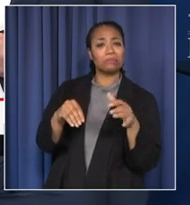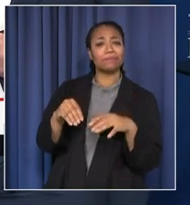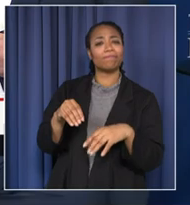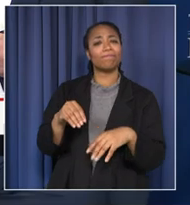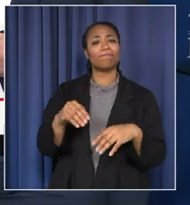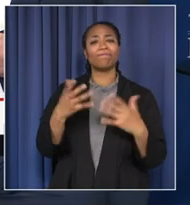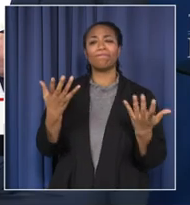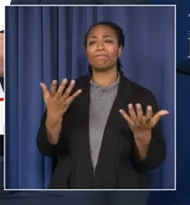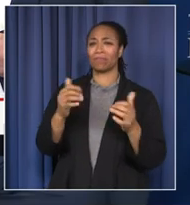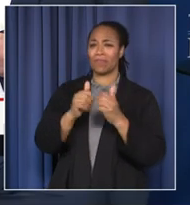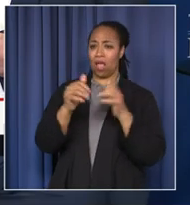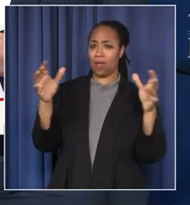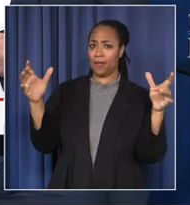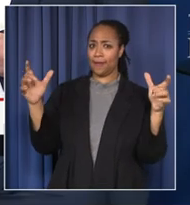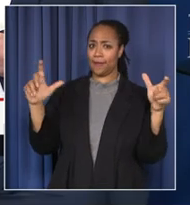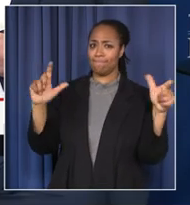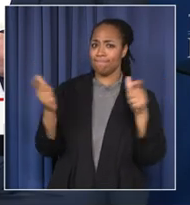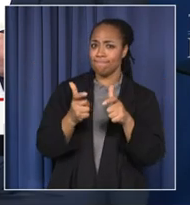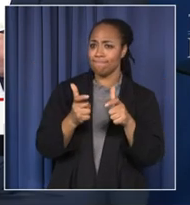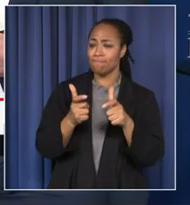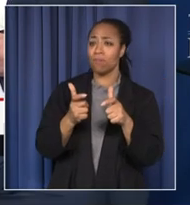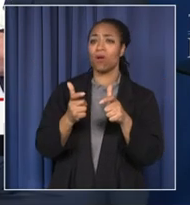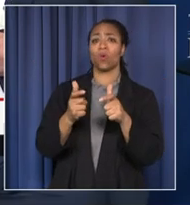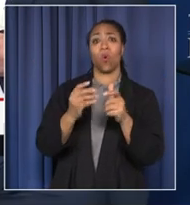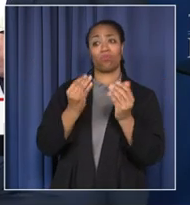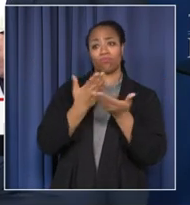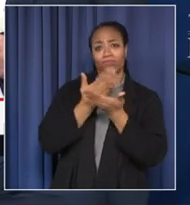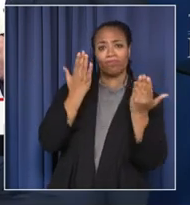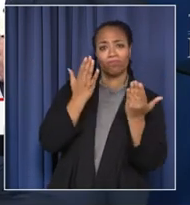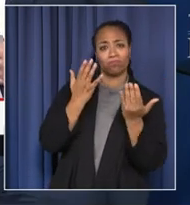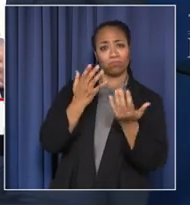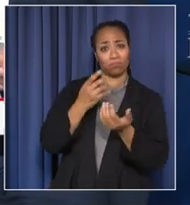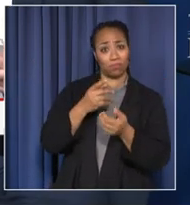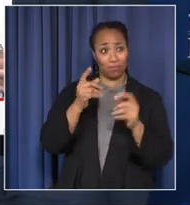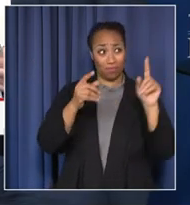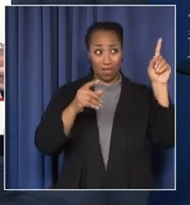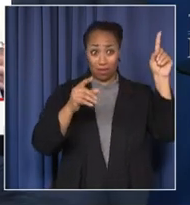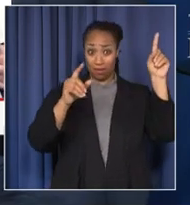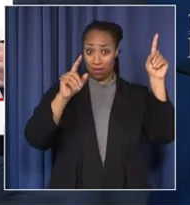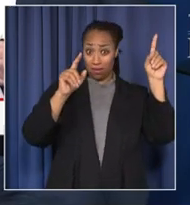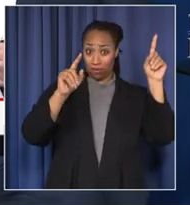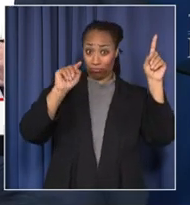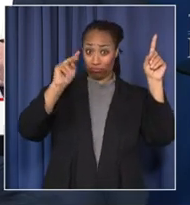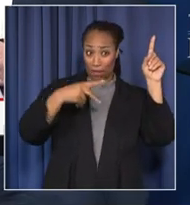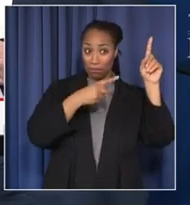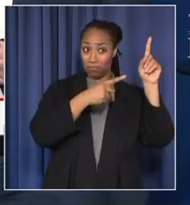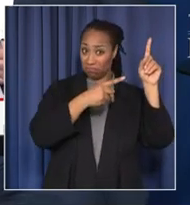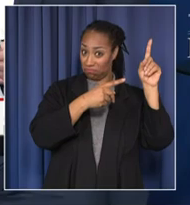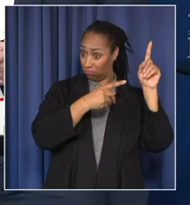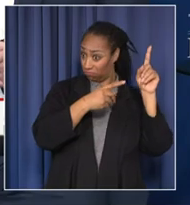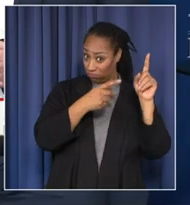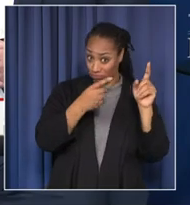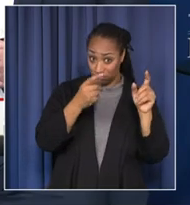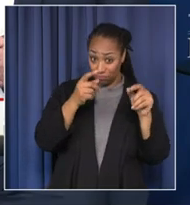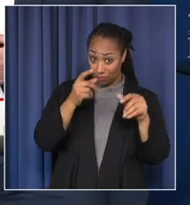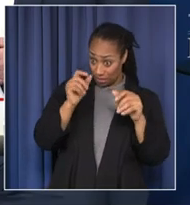right that federal resources are needed to combat that rise? Federal resources can always help,